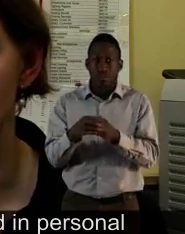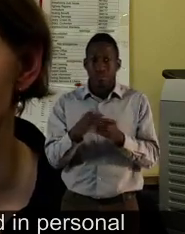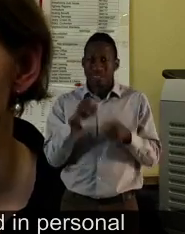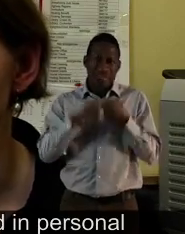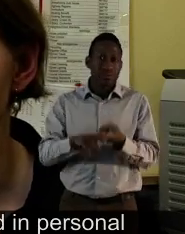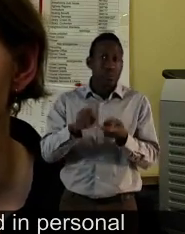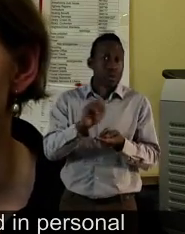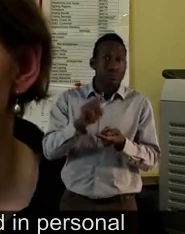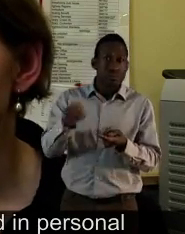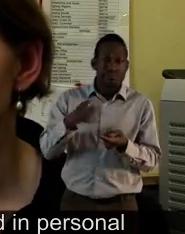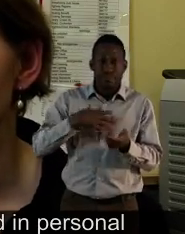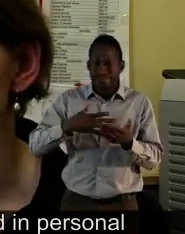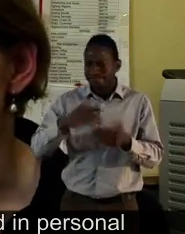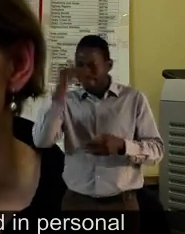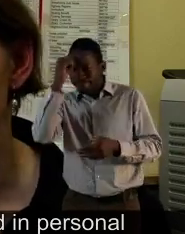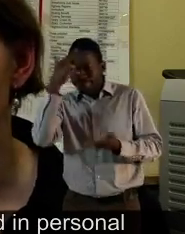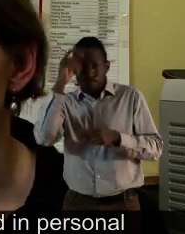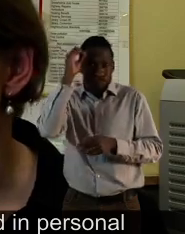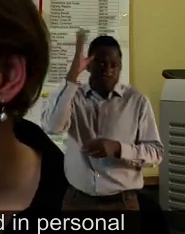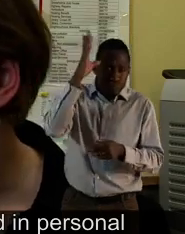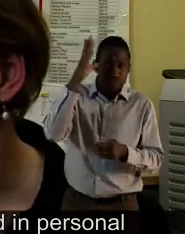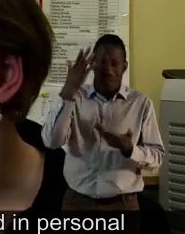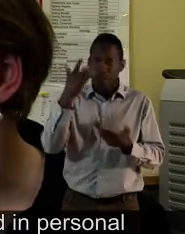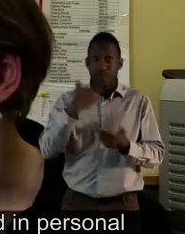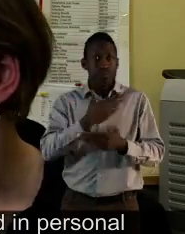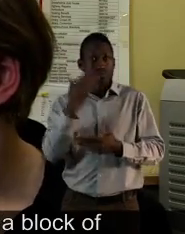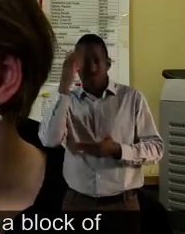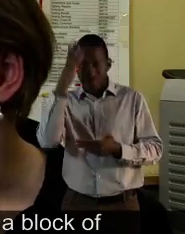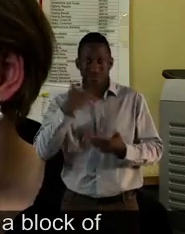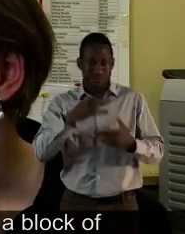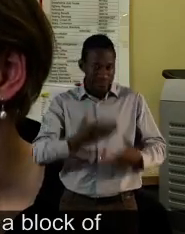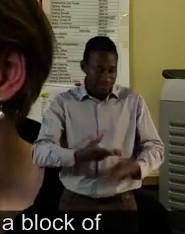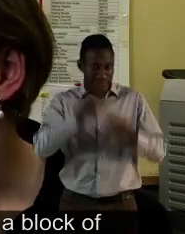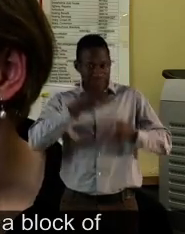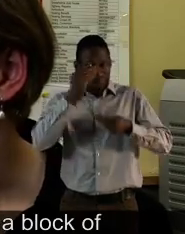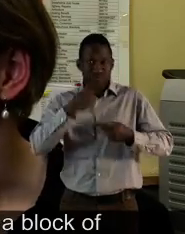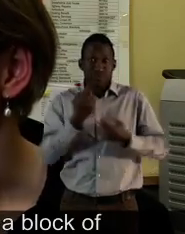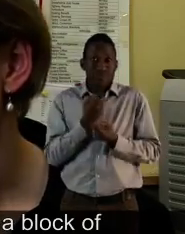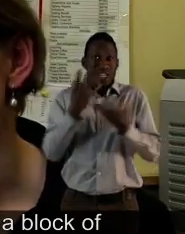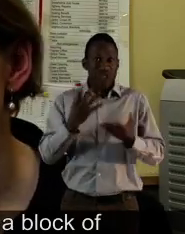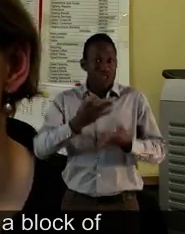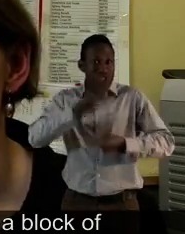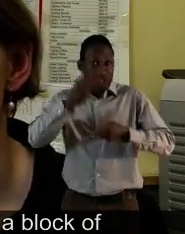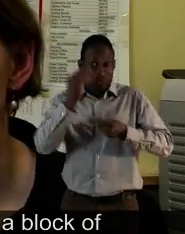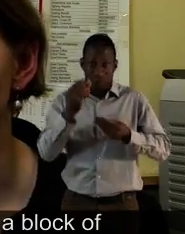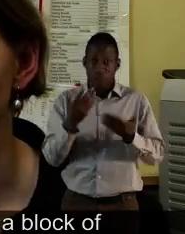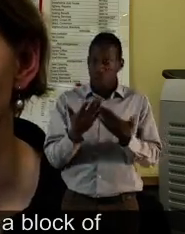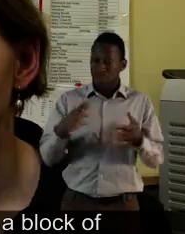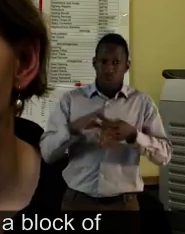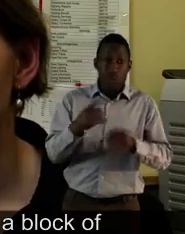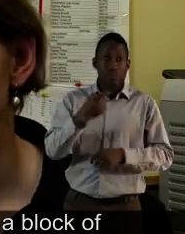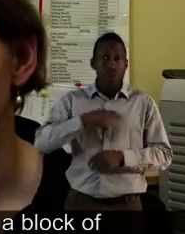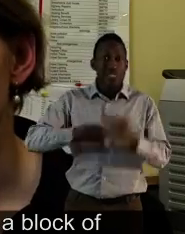something that's identified in personal development or supervision sessions. Then we can run that either as a block of sessions